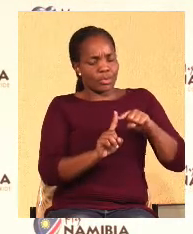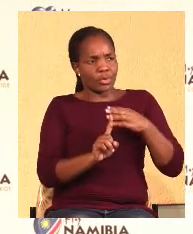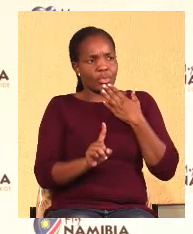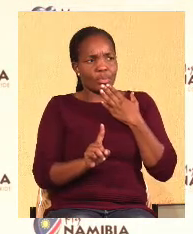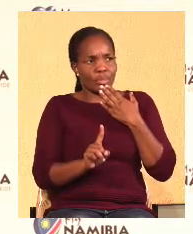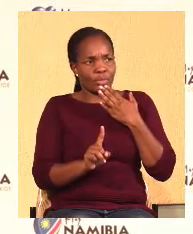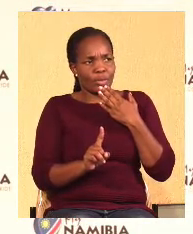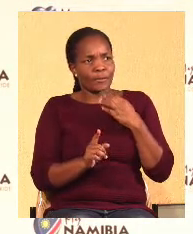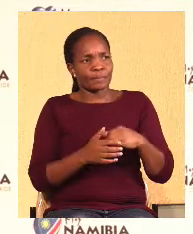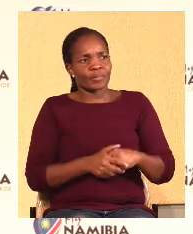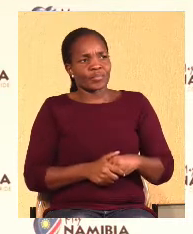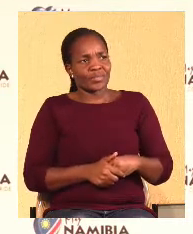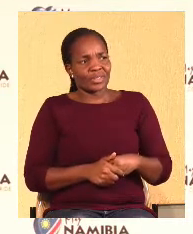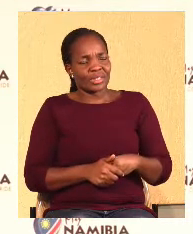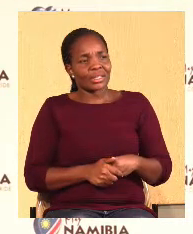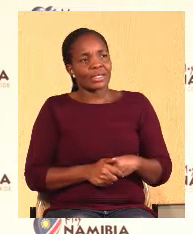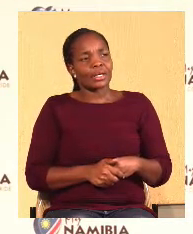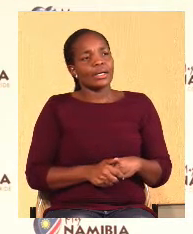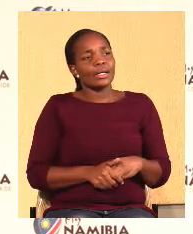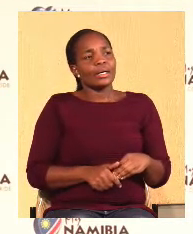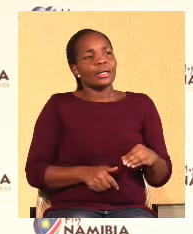Attorney General, Mr. Festus